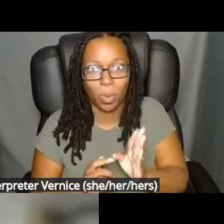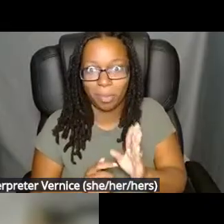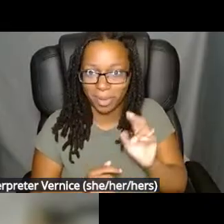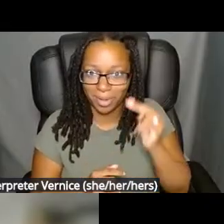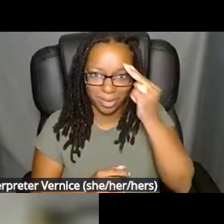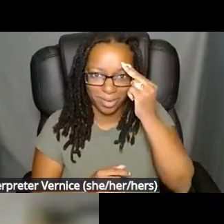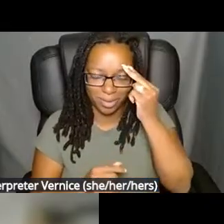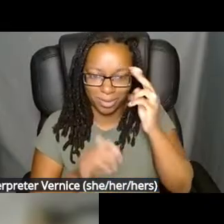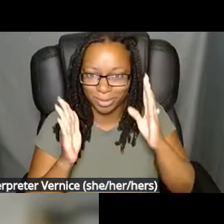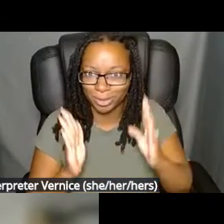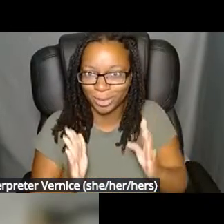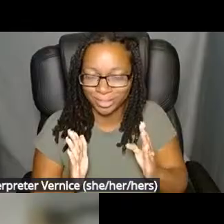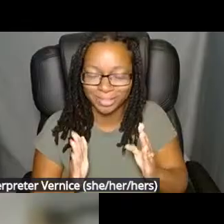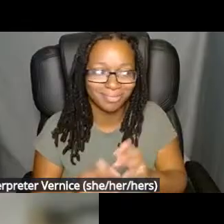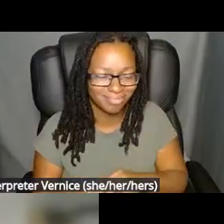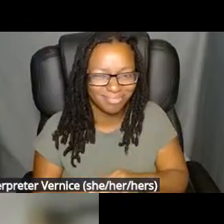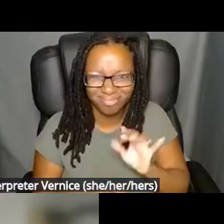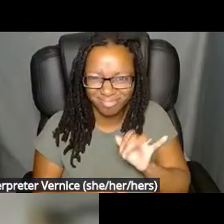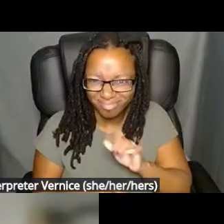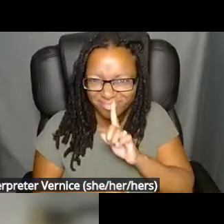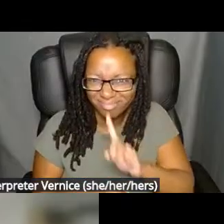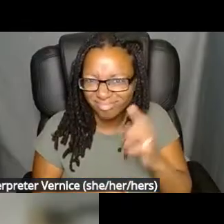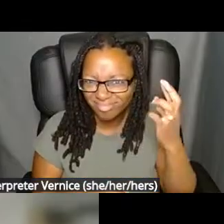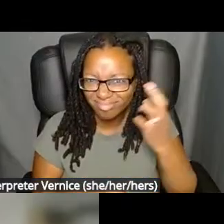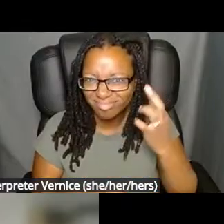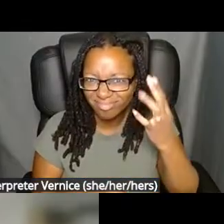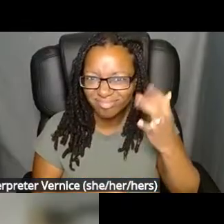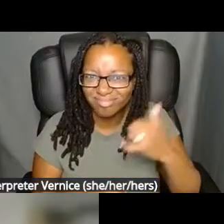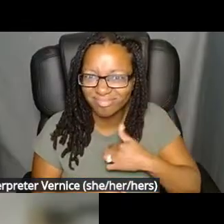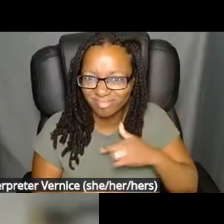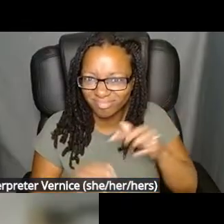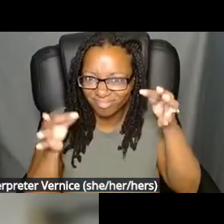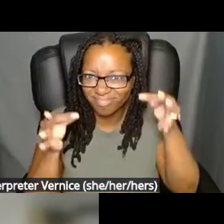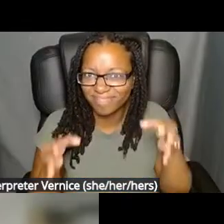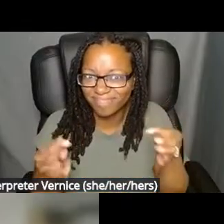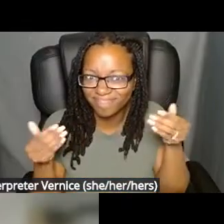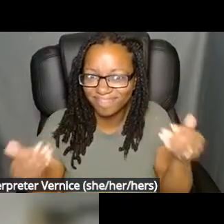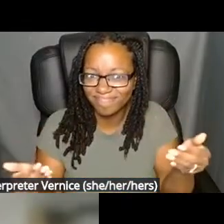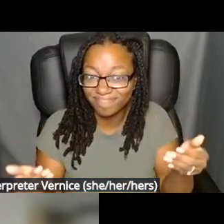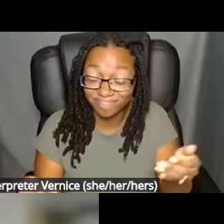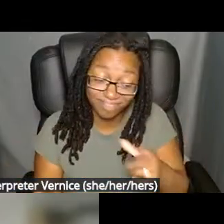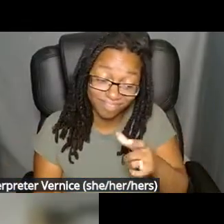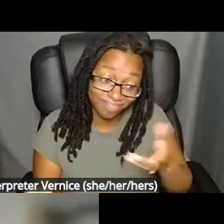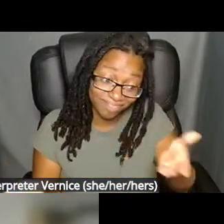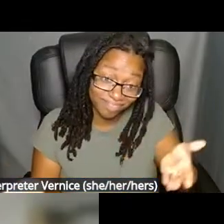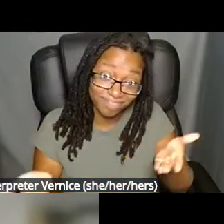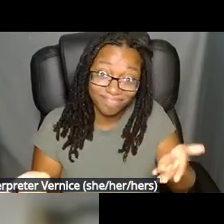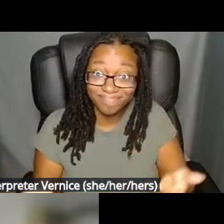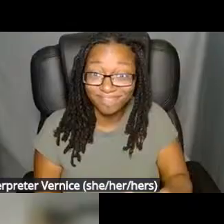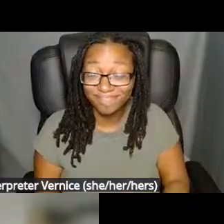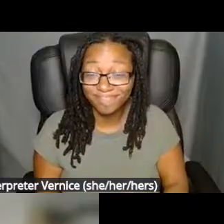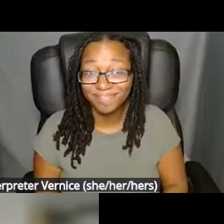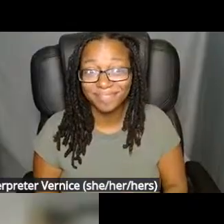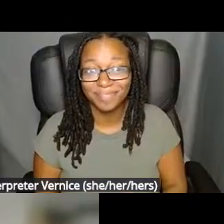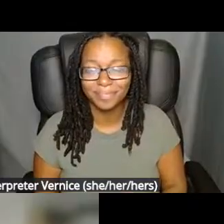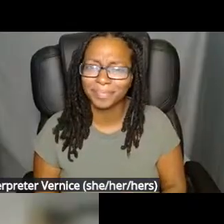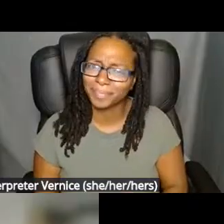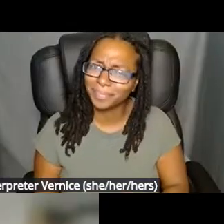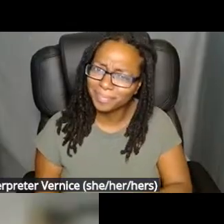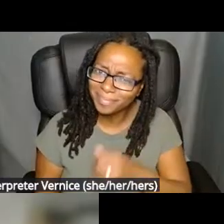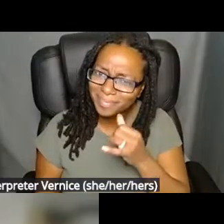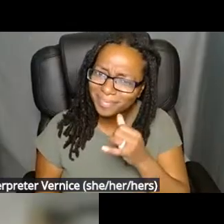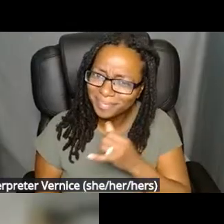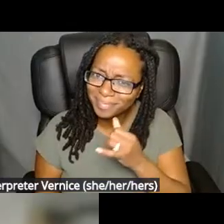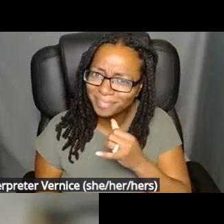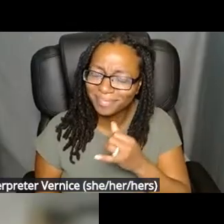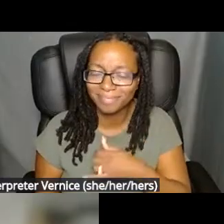I actually needed. And here I am. Wow, that's interesting here. Of course, like unfortunate to have gotten into an